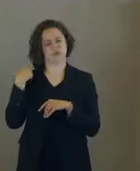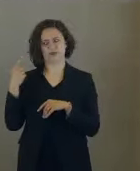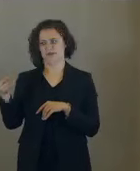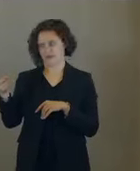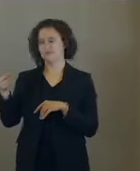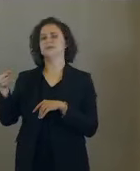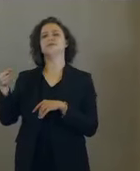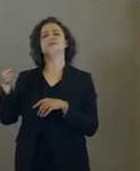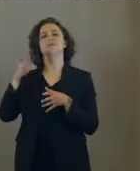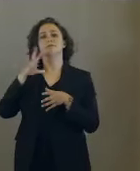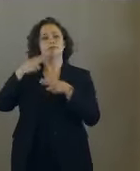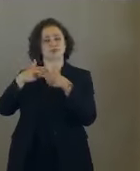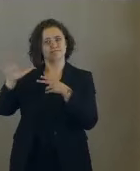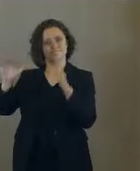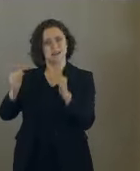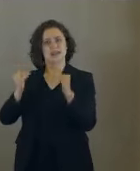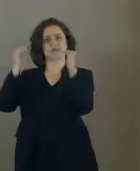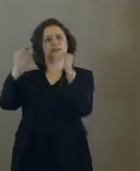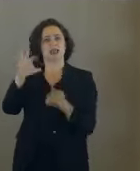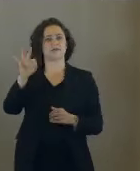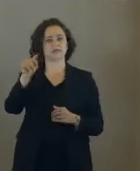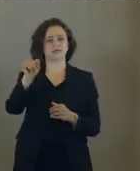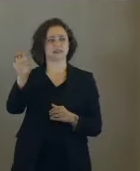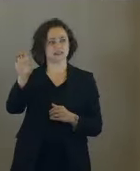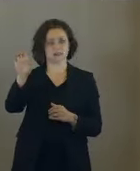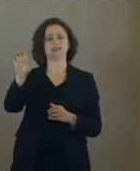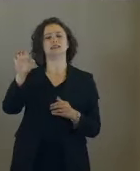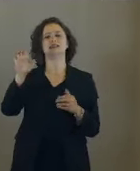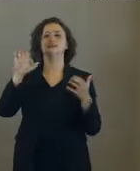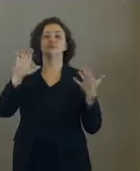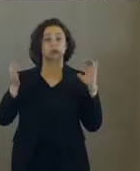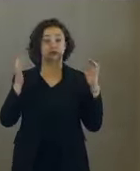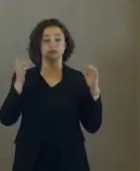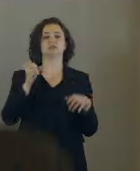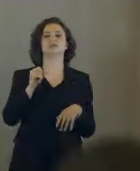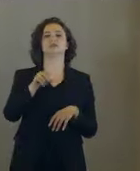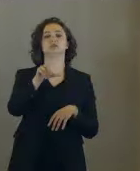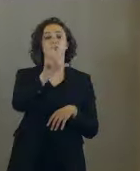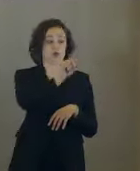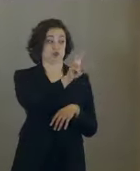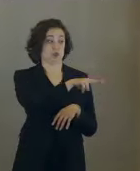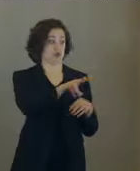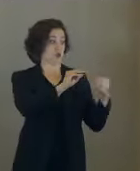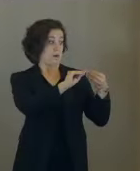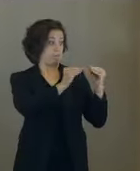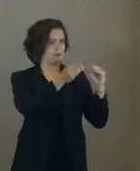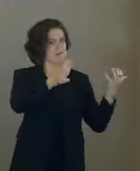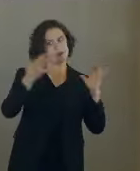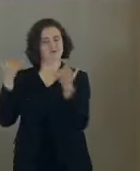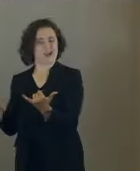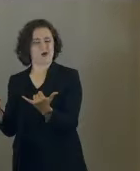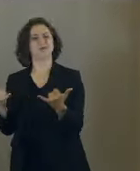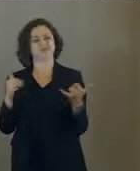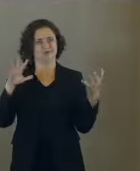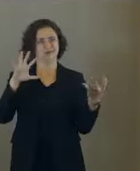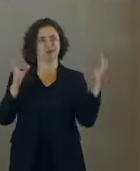today with the increase in FTEs, just by way of comparison, when you look at the 2022 numbers, we had a